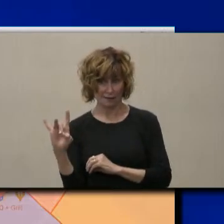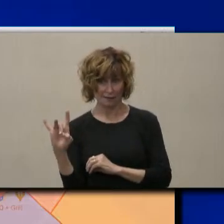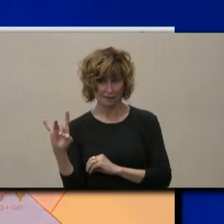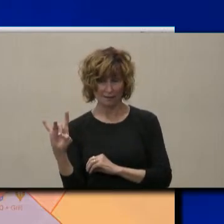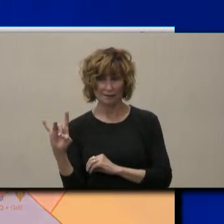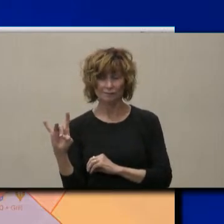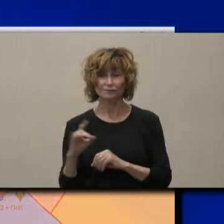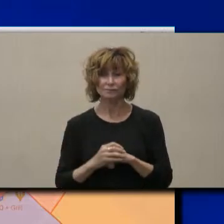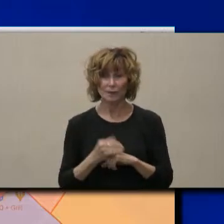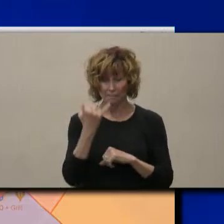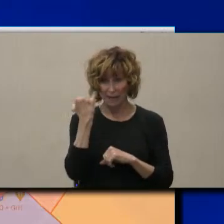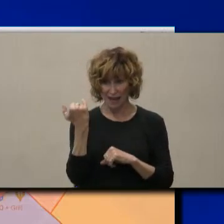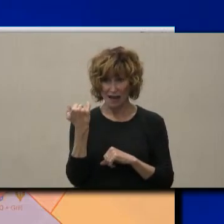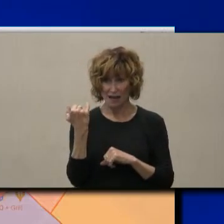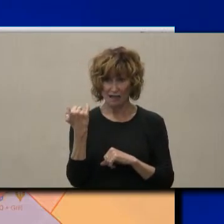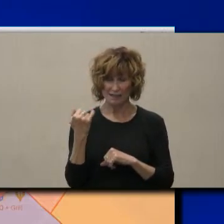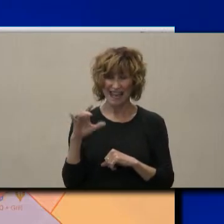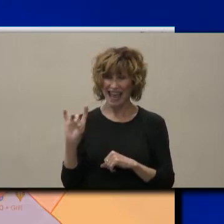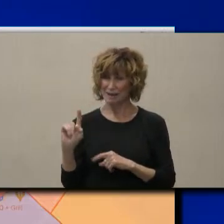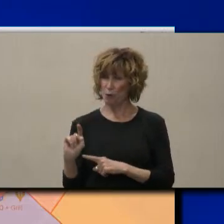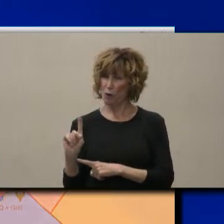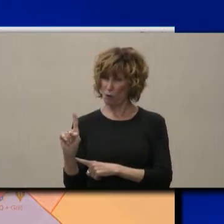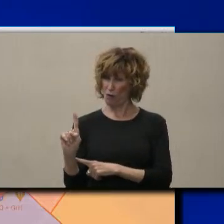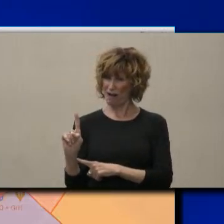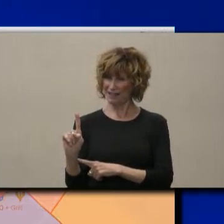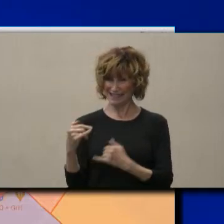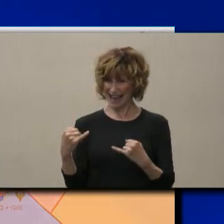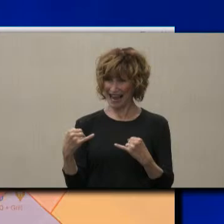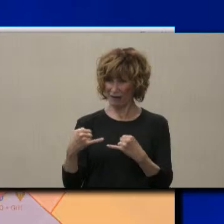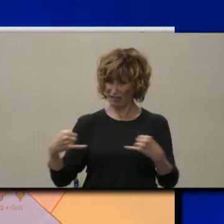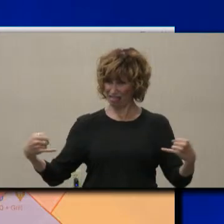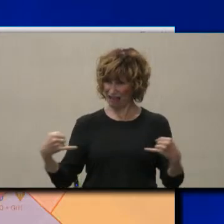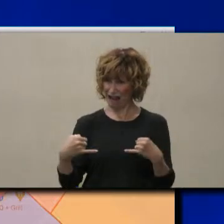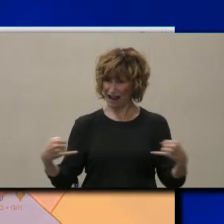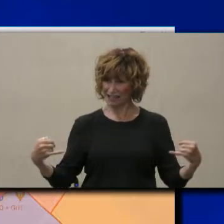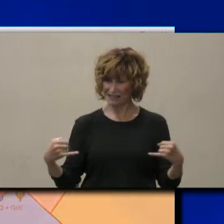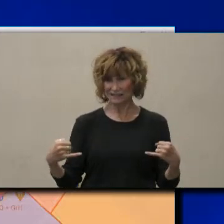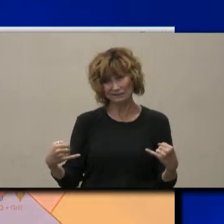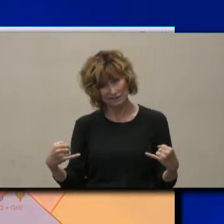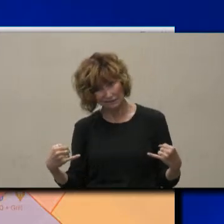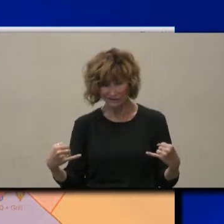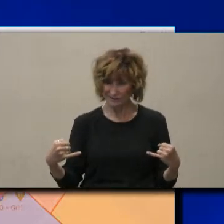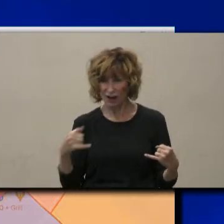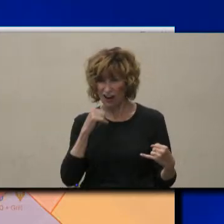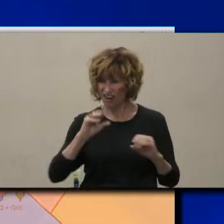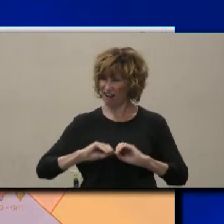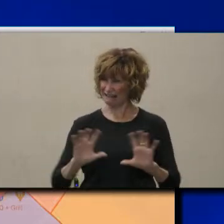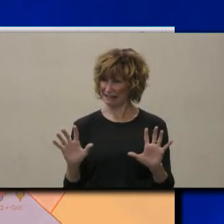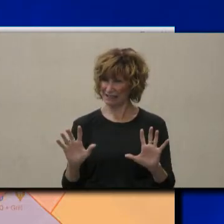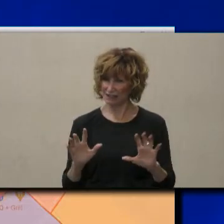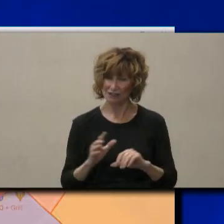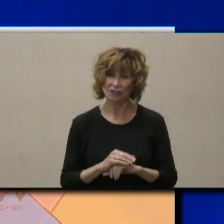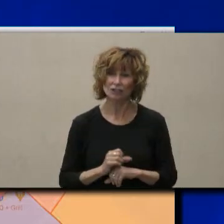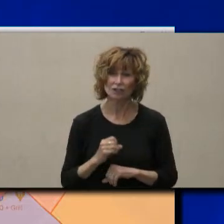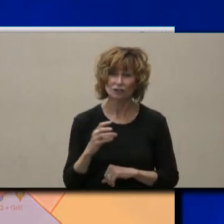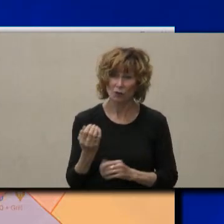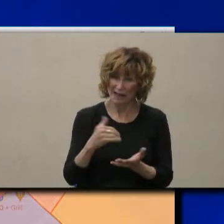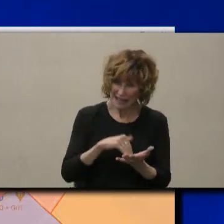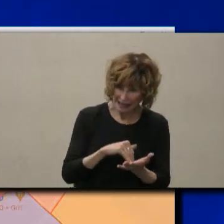because the lines on 8.1, I think, will be confusing to residents, especially the little boot that switch between 2 and